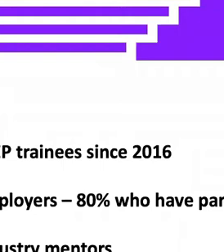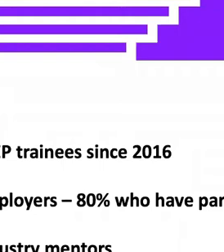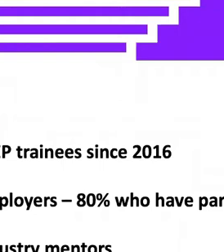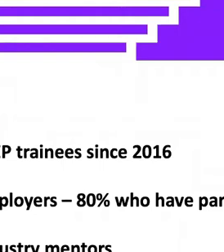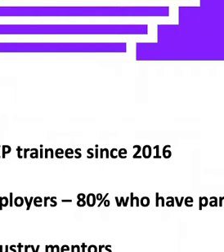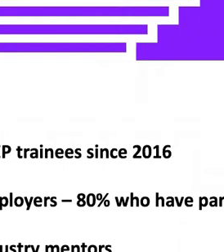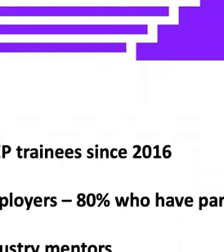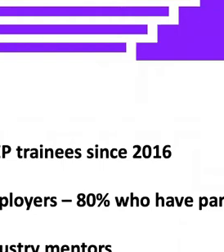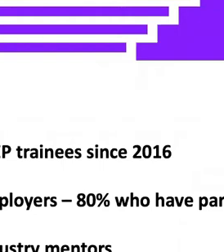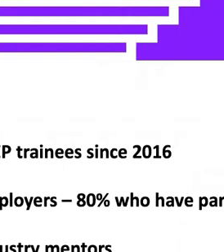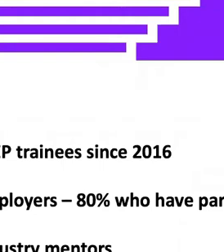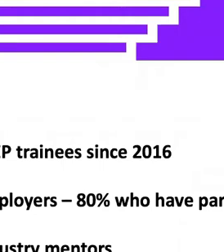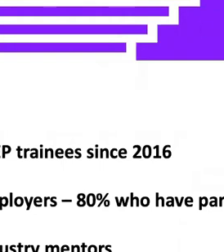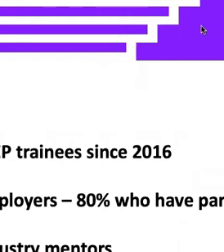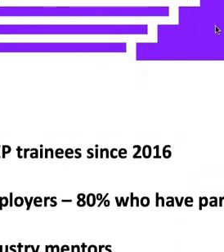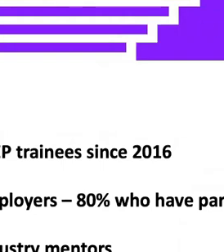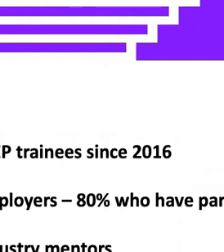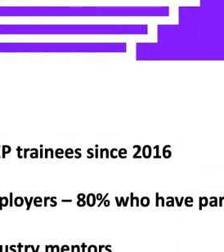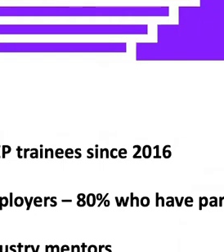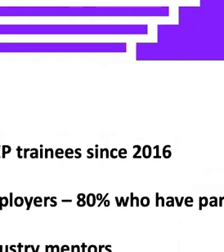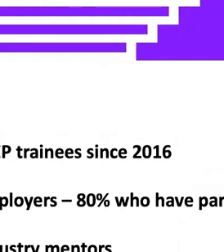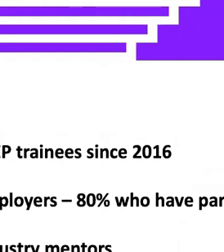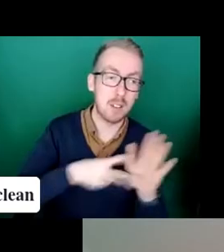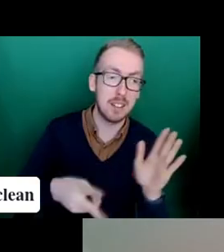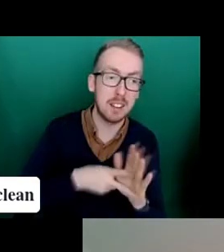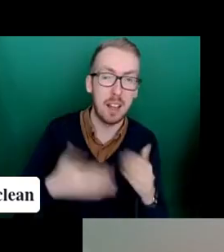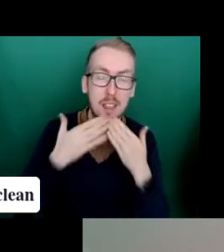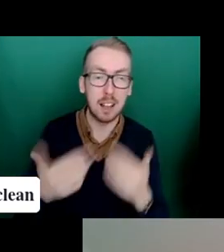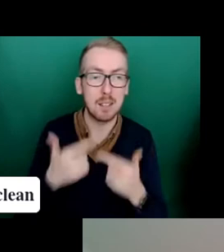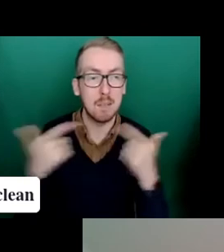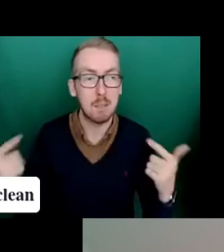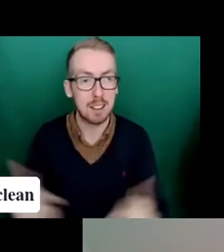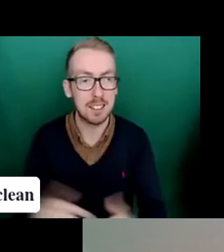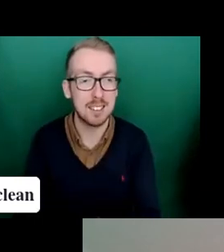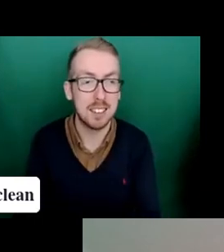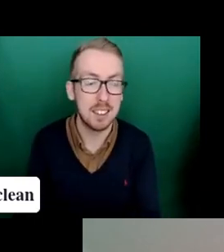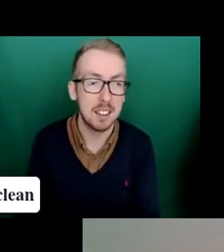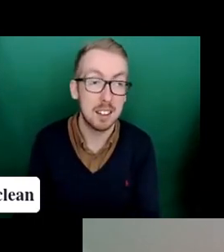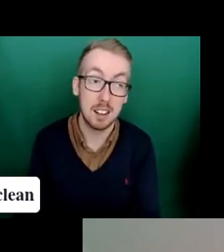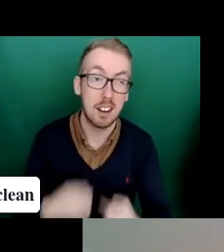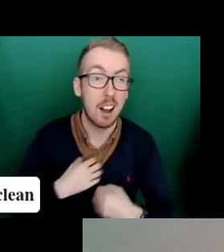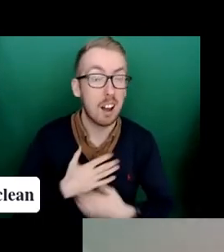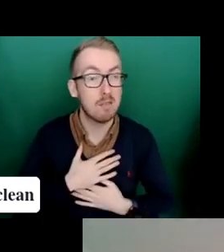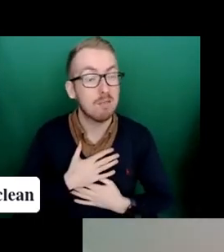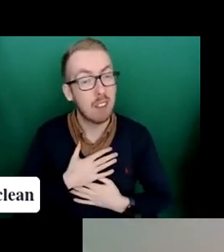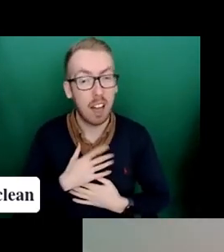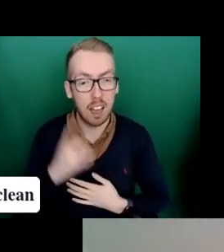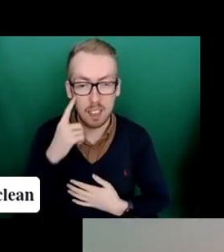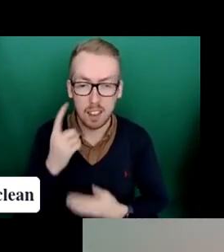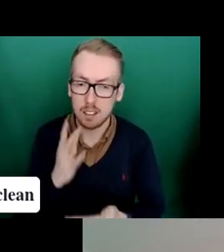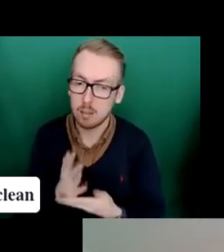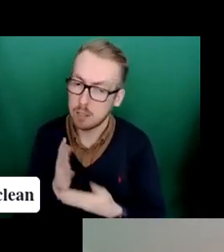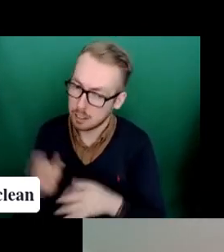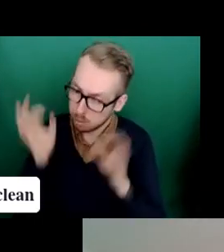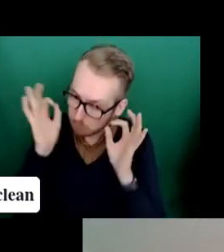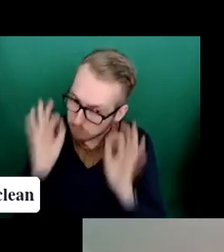it. Thank you. Thank you, Vivian. Thanks very much. And, you know, I think really concisely